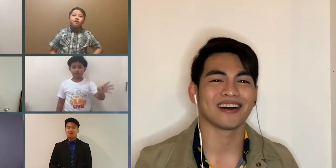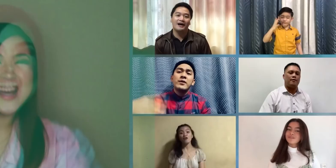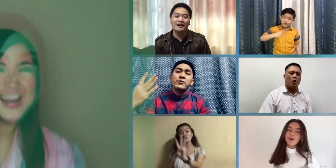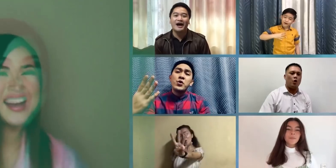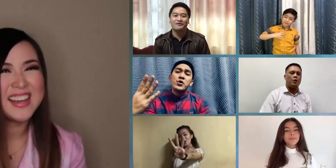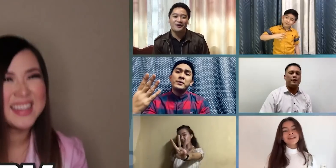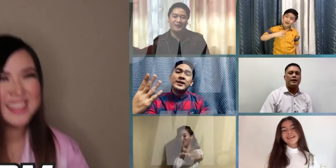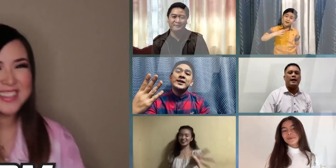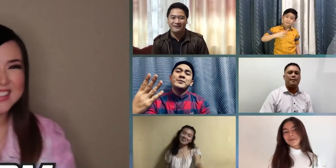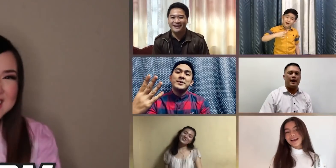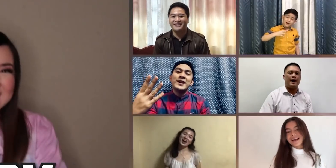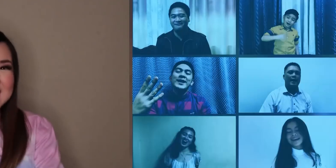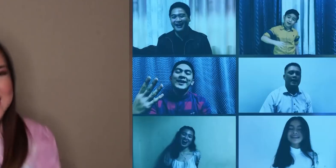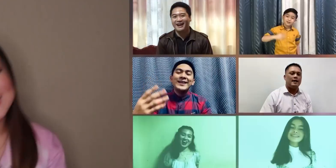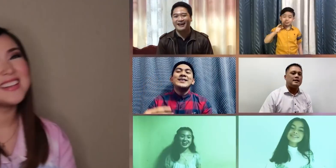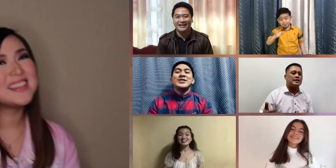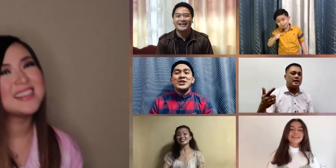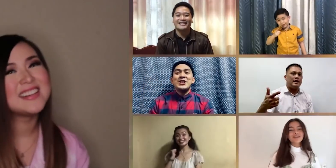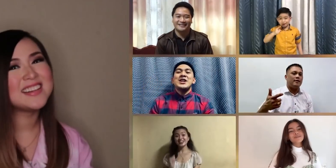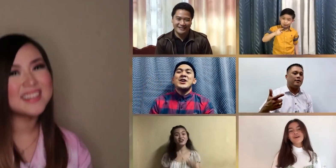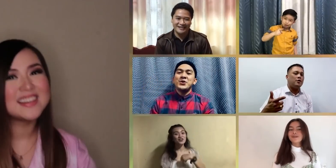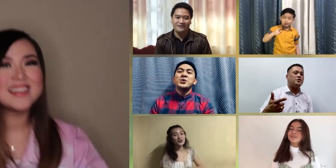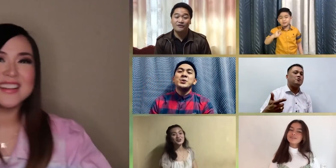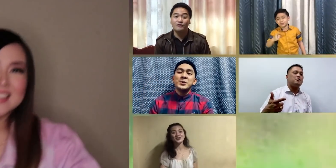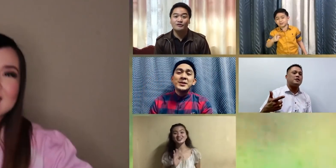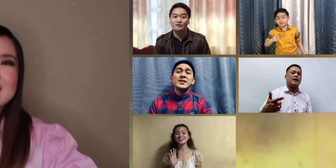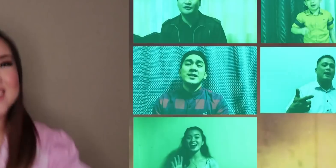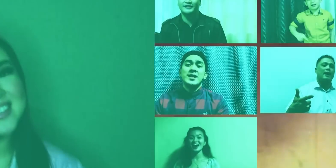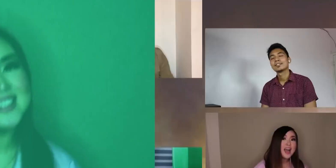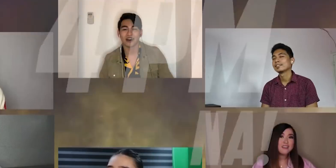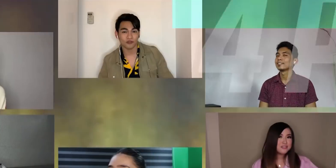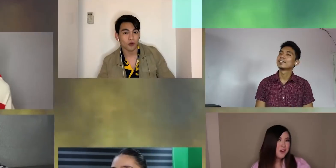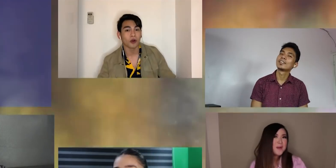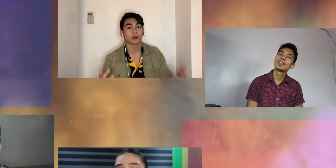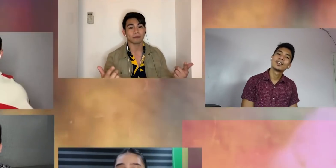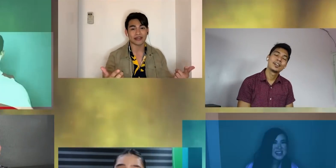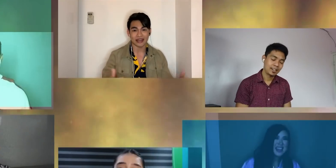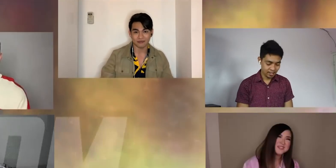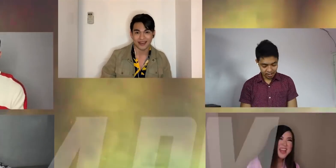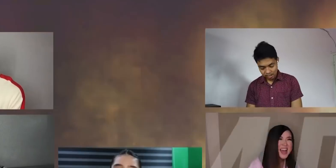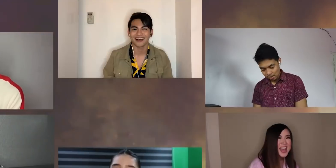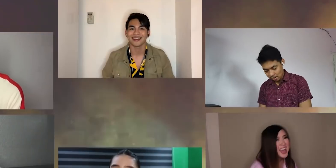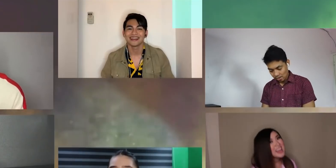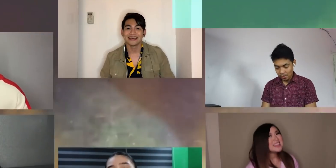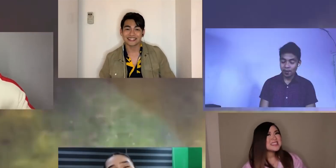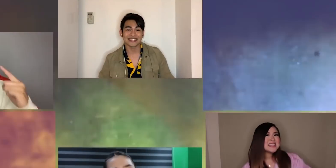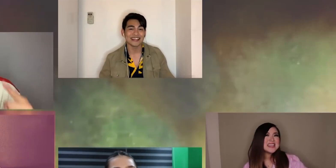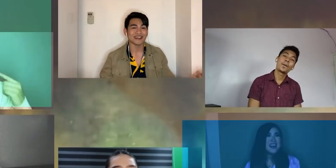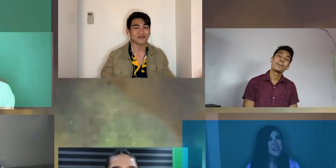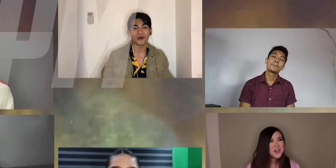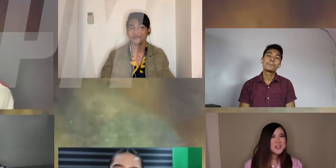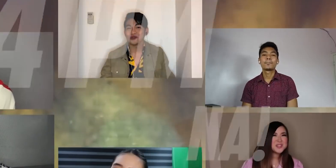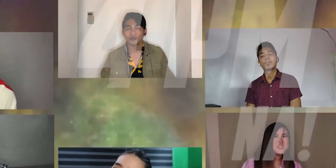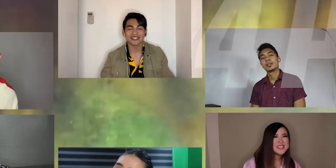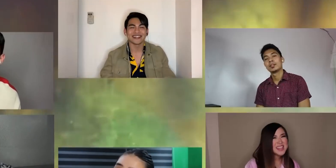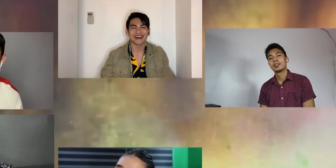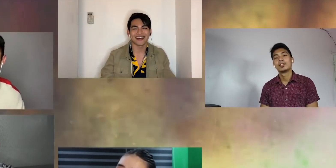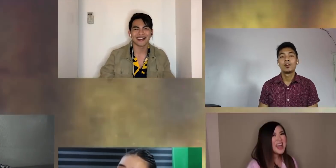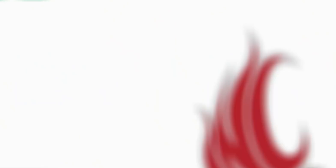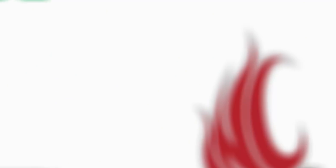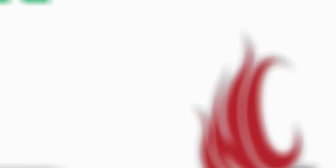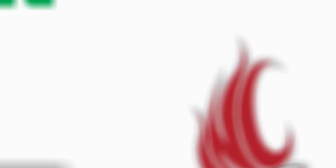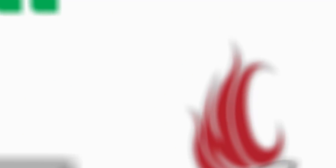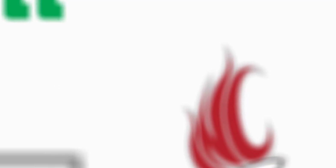na. 4 PM na, CFO News na. 4 PM na, CFO News